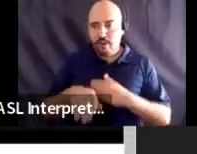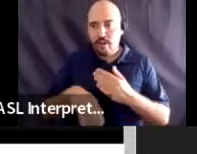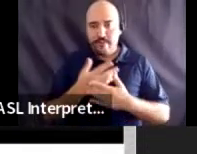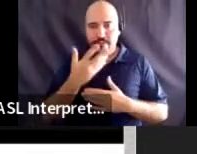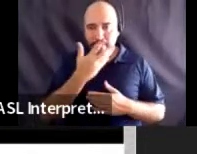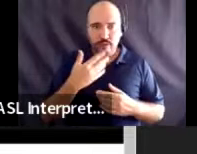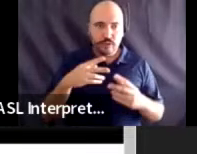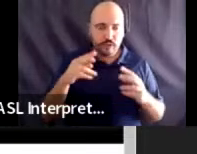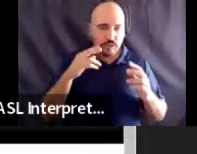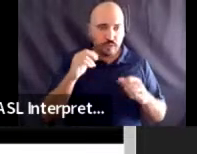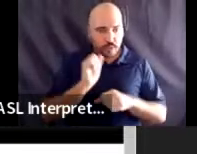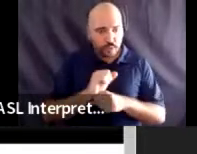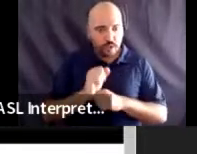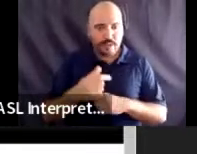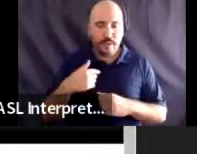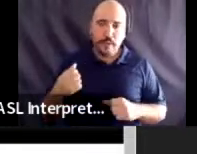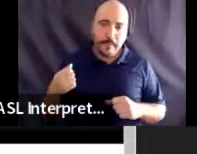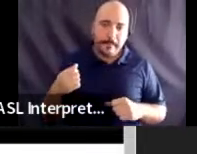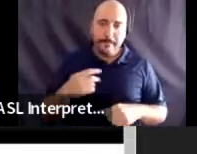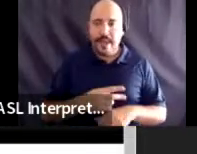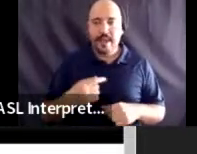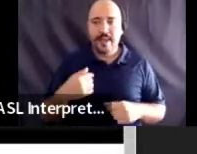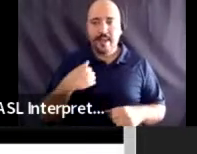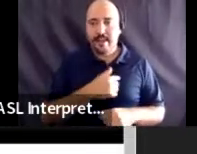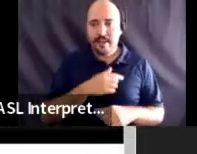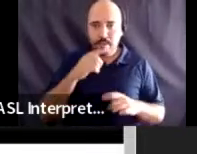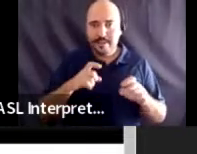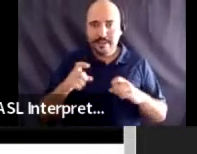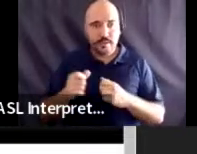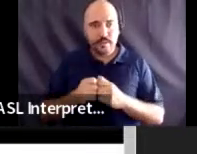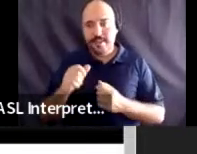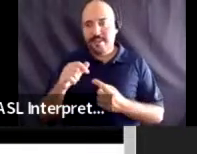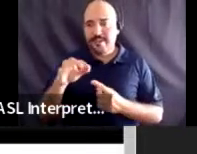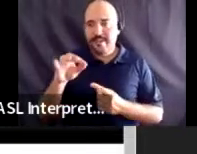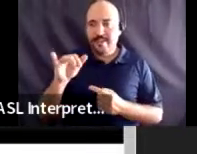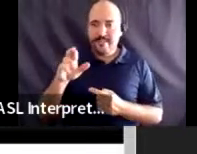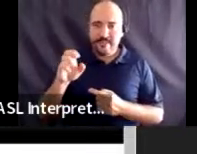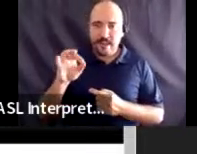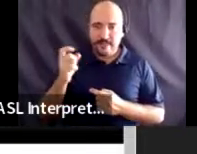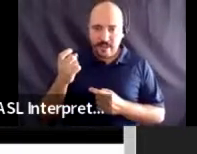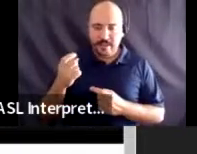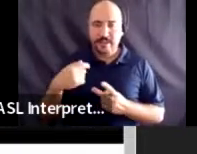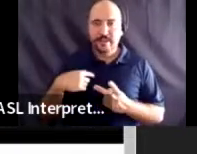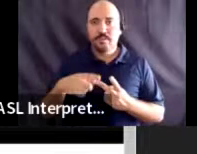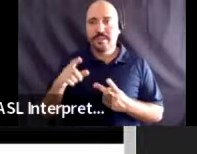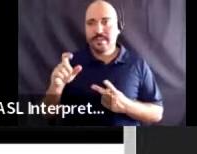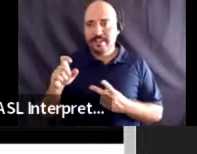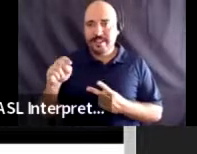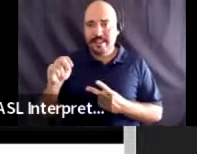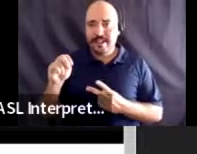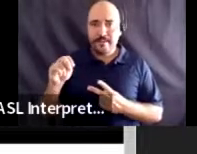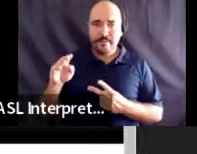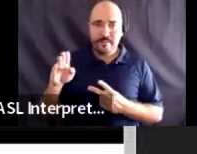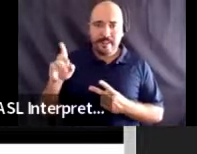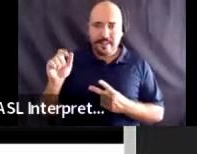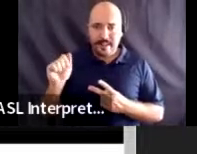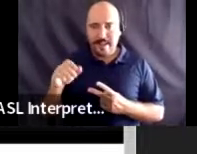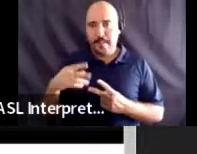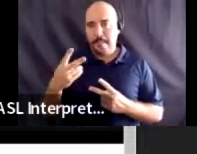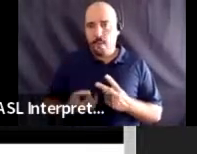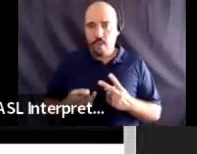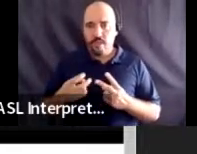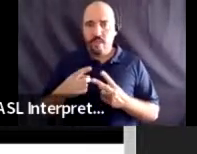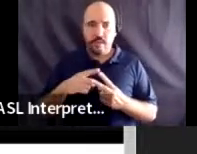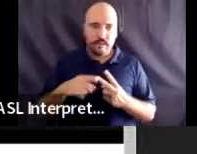I'll go back. I'll test with Firefox as well. I'll test with NVDA on both browsers, and then I'll test